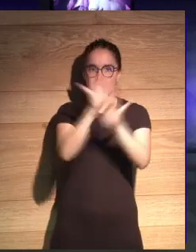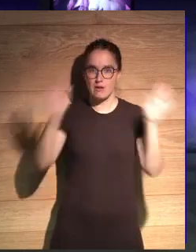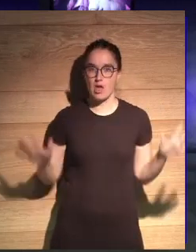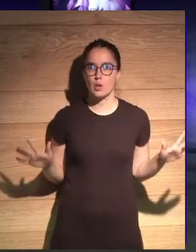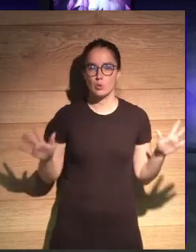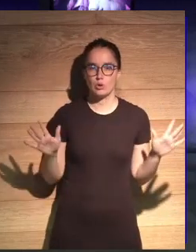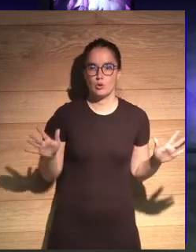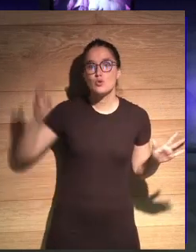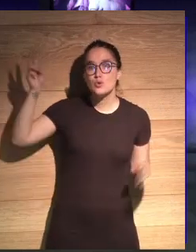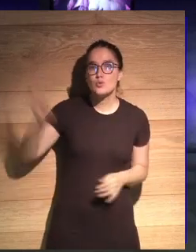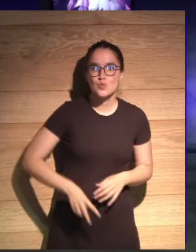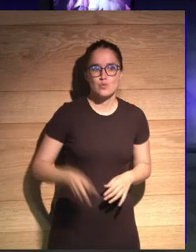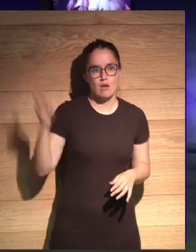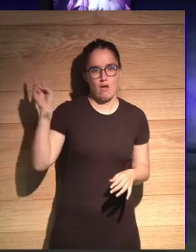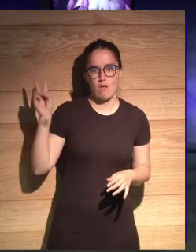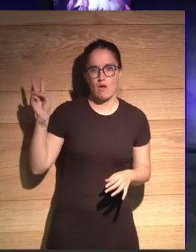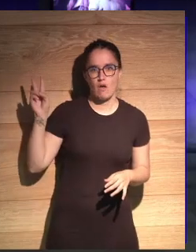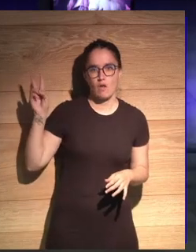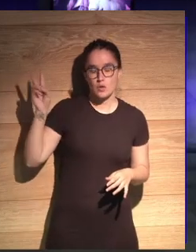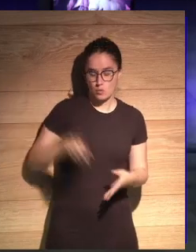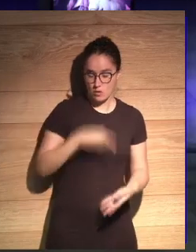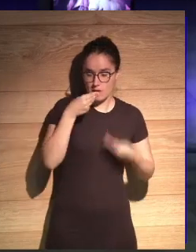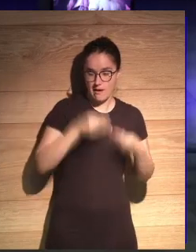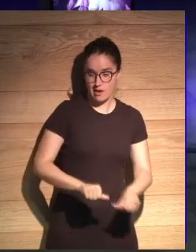I want to say something real clear.